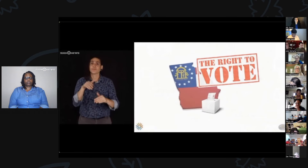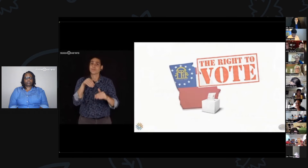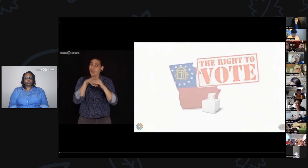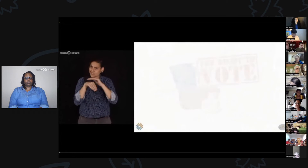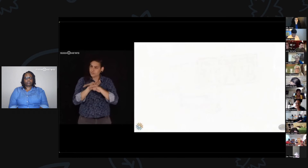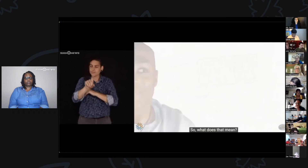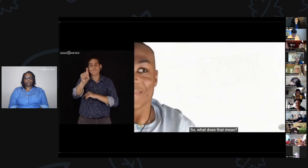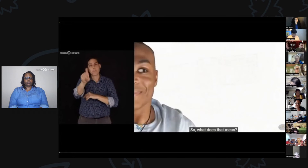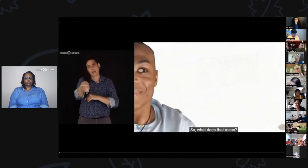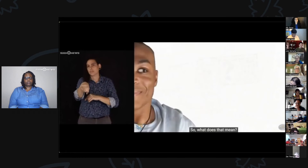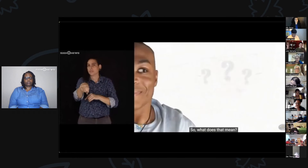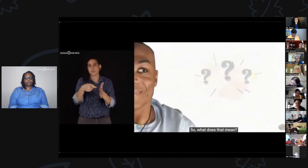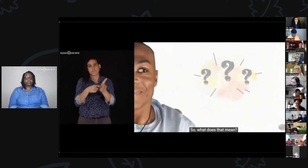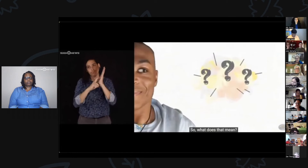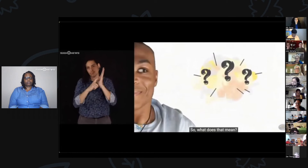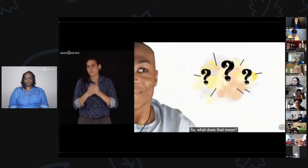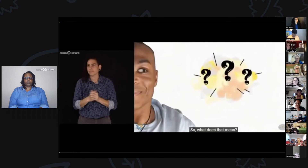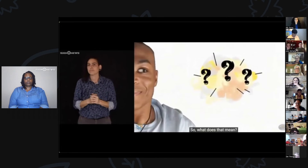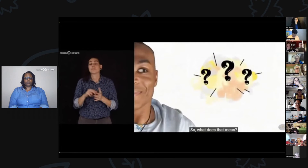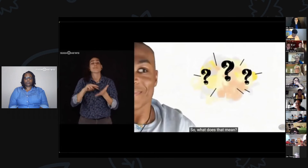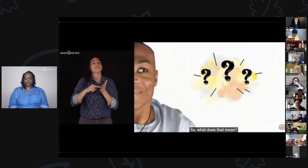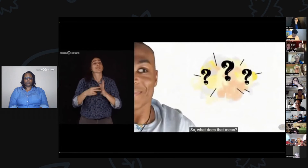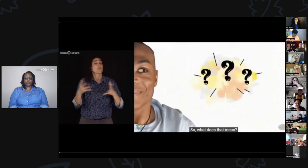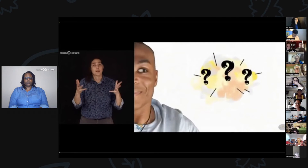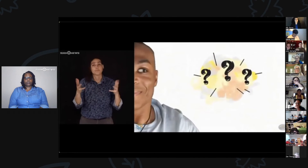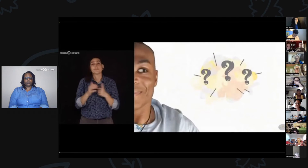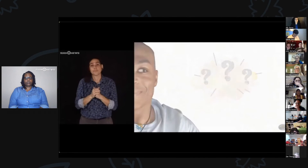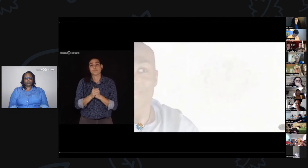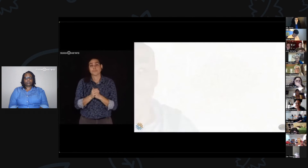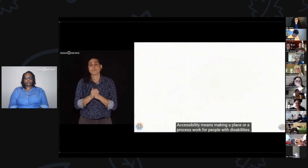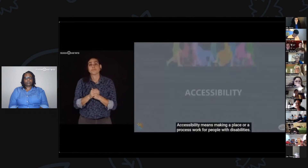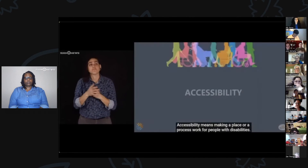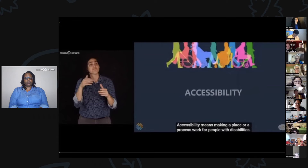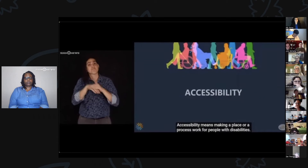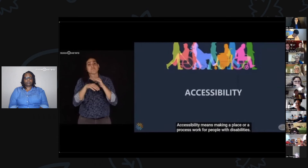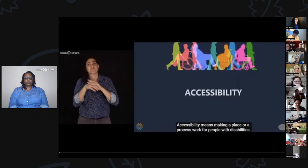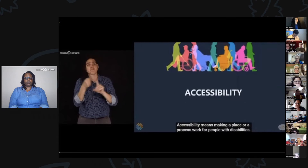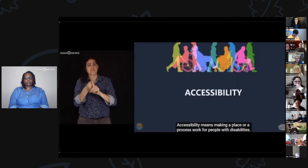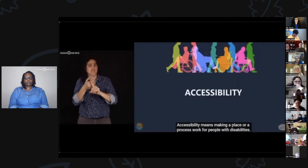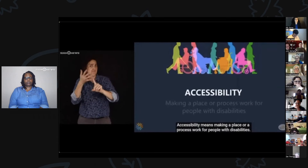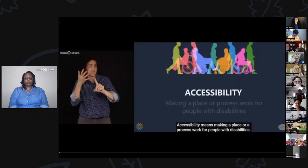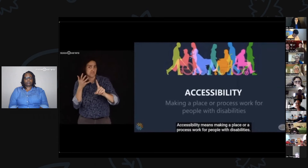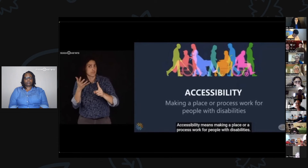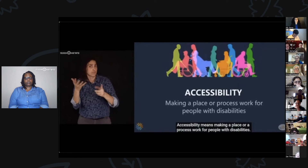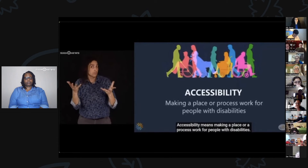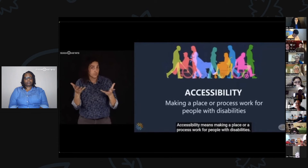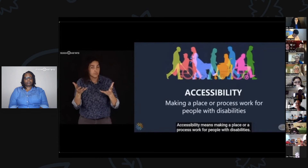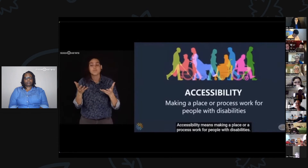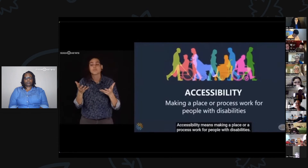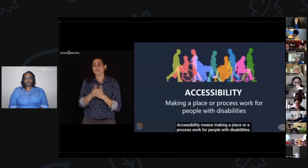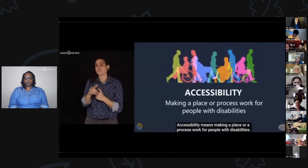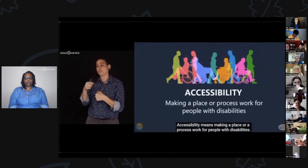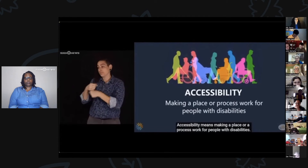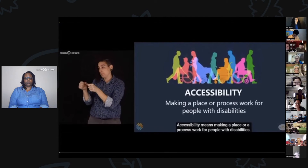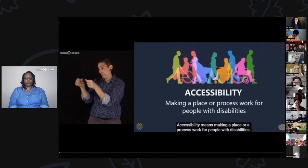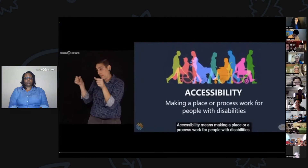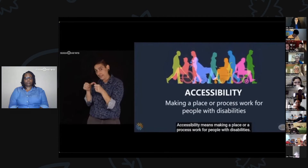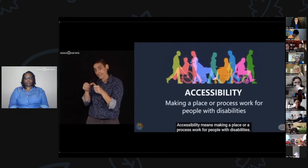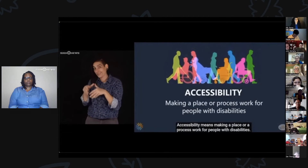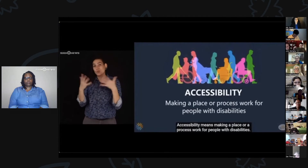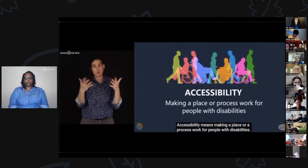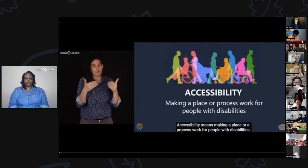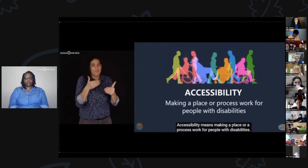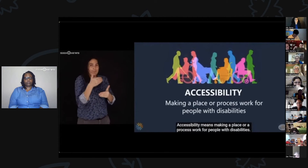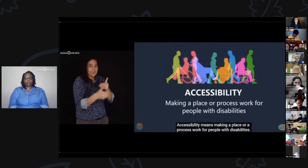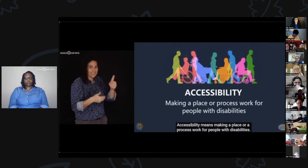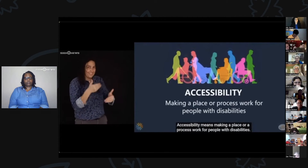accessible. So what does that mean? Accessibility means making a